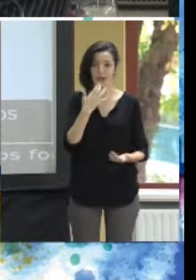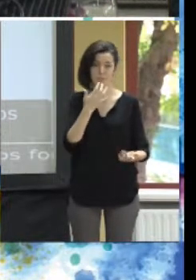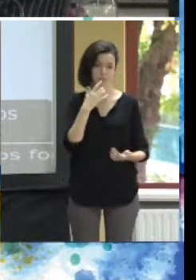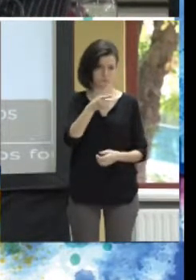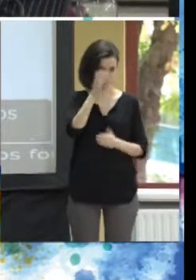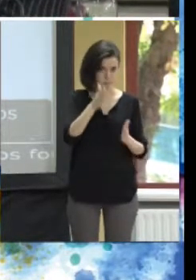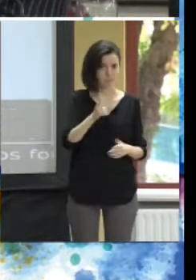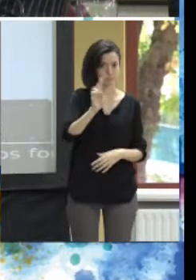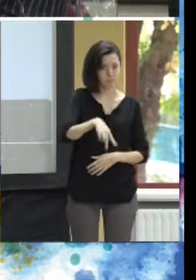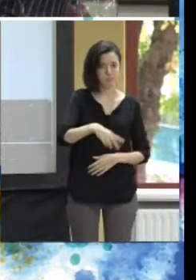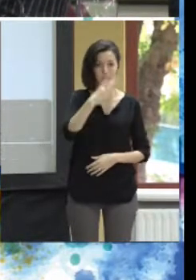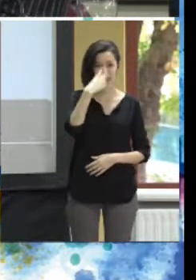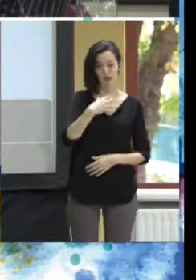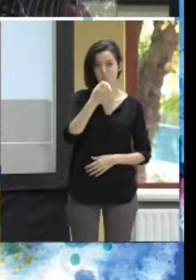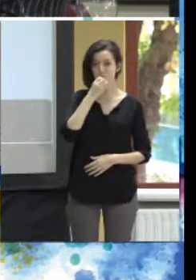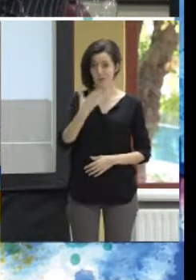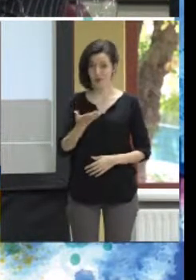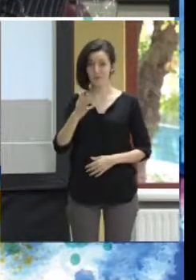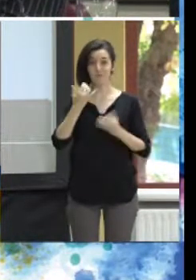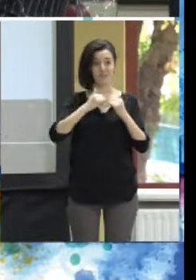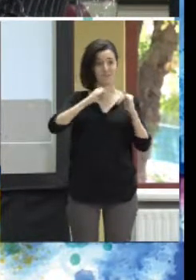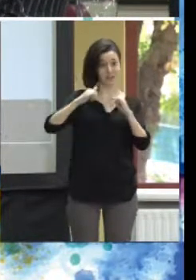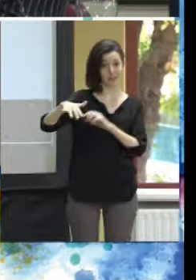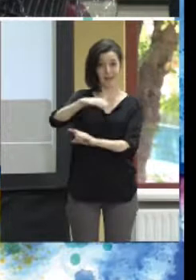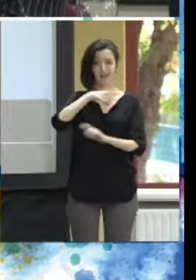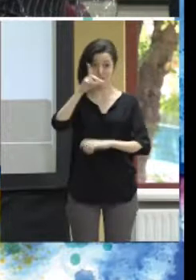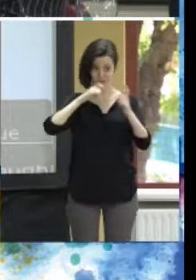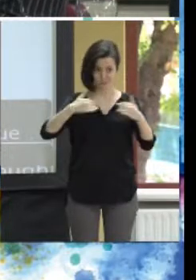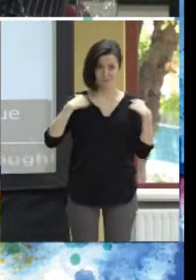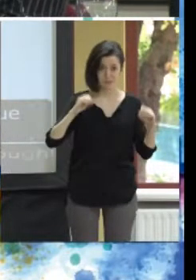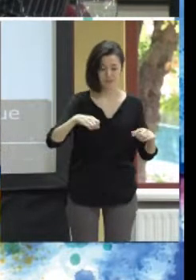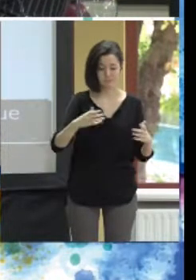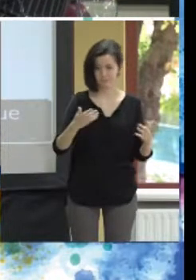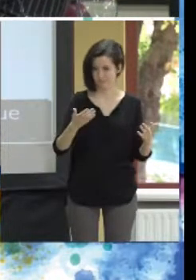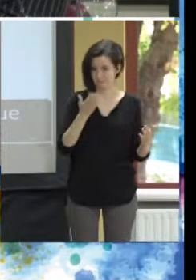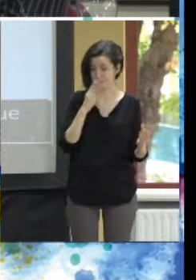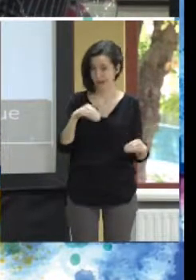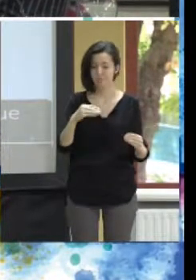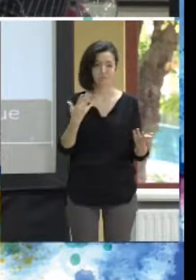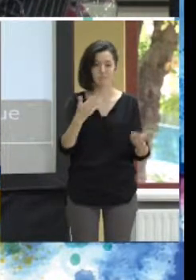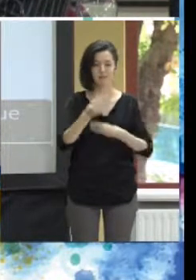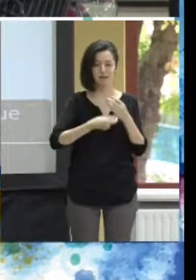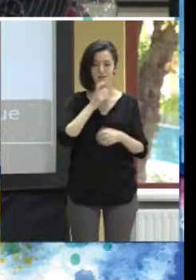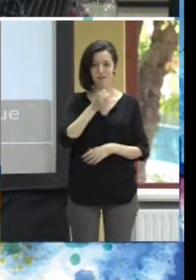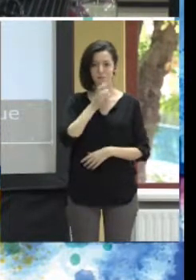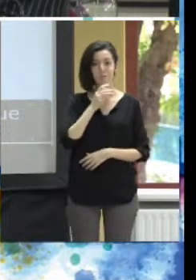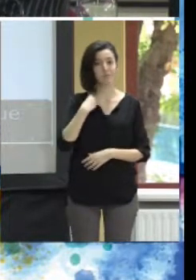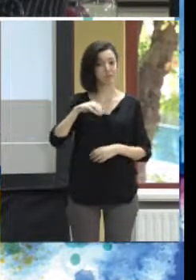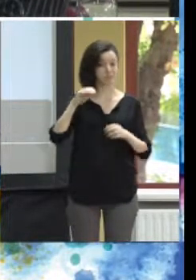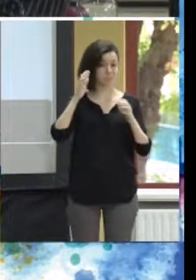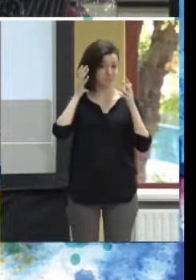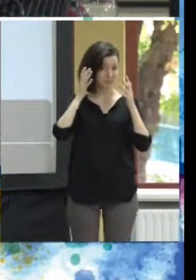beginning. But then the German National Board of Blind and Disabled, Blind and Visually Impaired People, ABSV